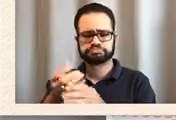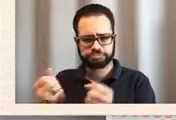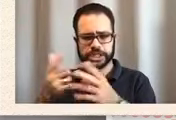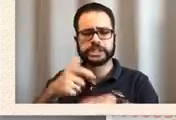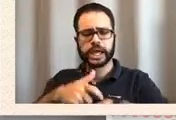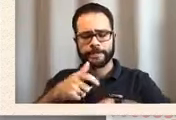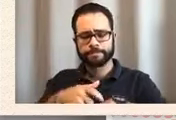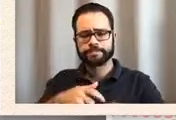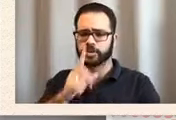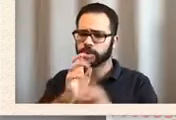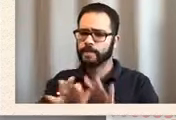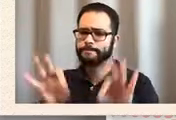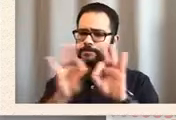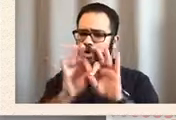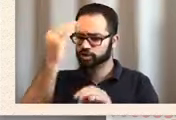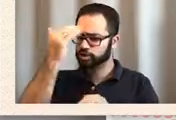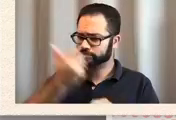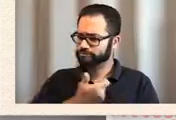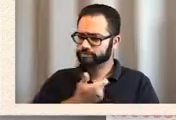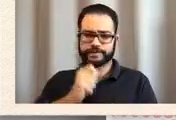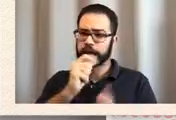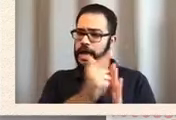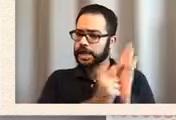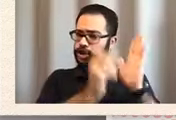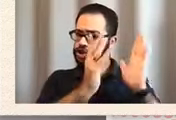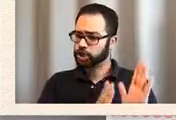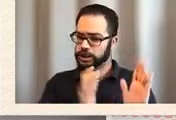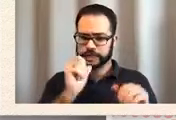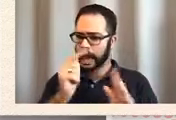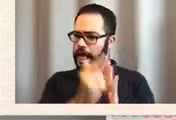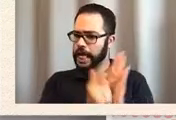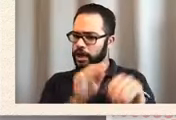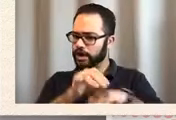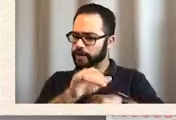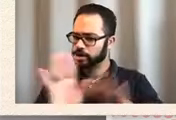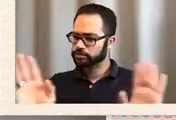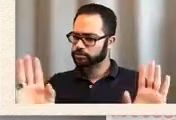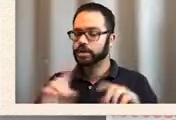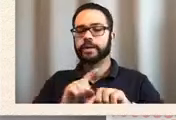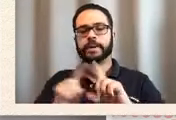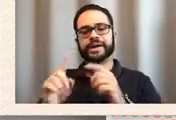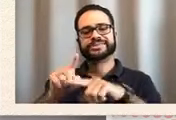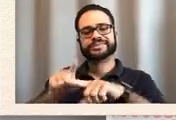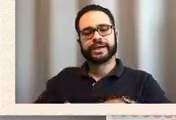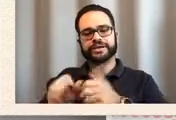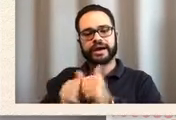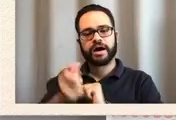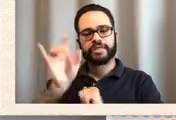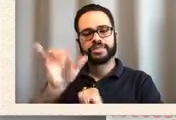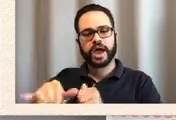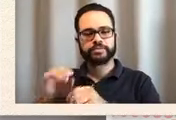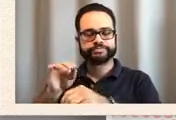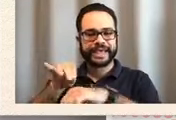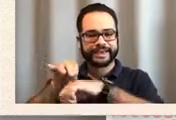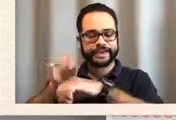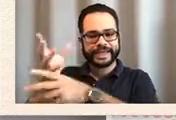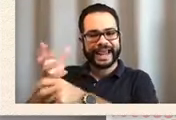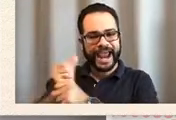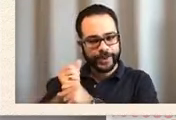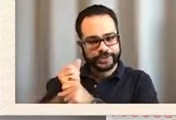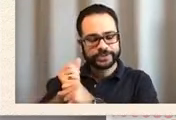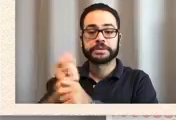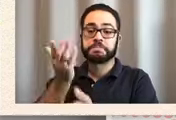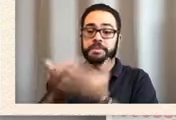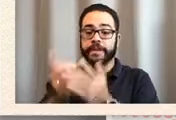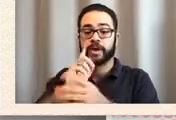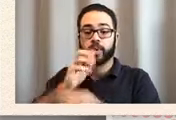I'm not an attorney, so this is not legal advice, but depending on how that inheritance is written, it could count as income towards the individual. So it's